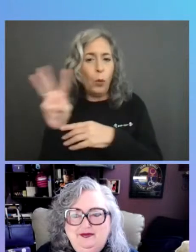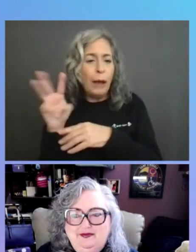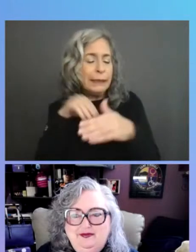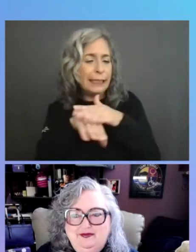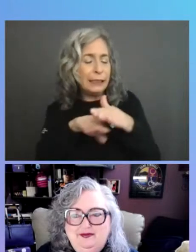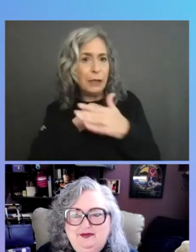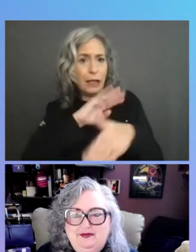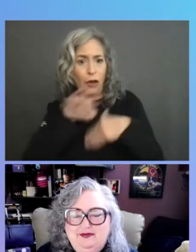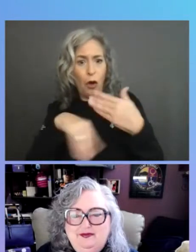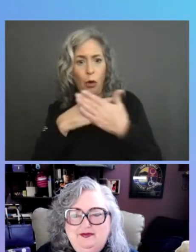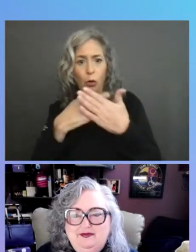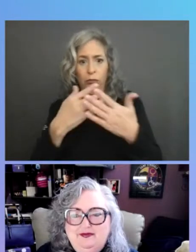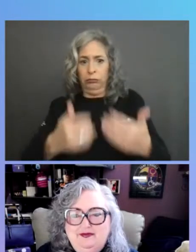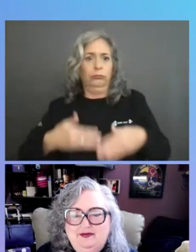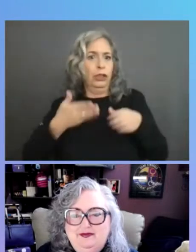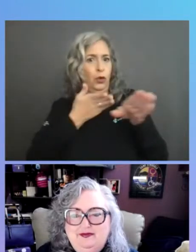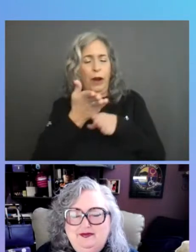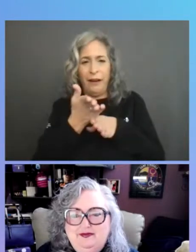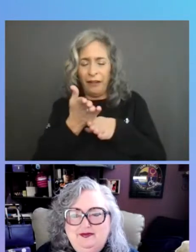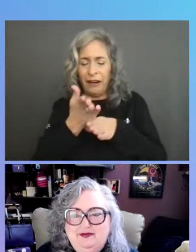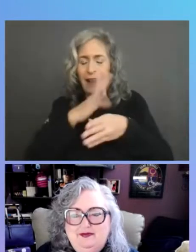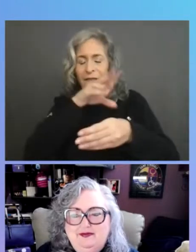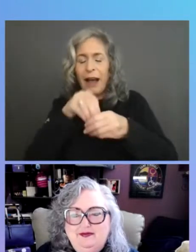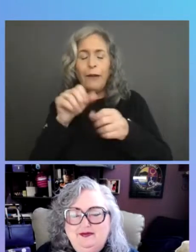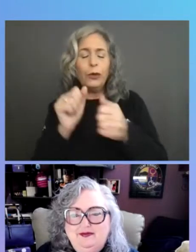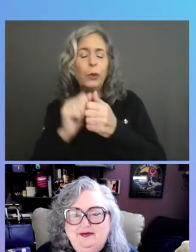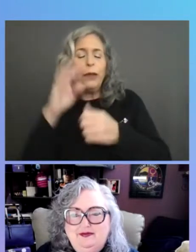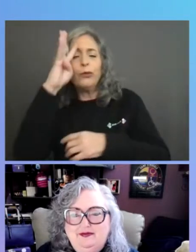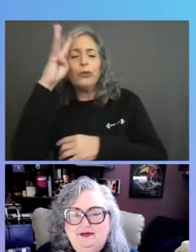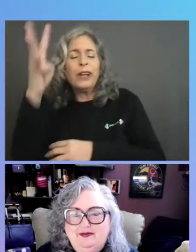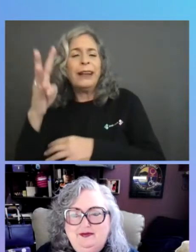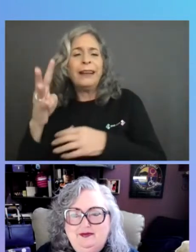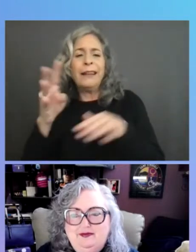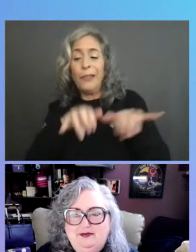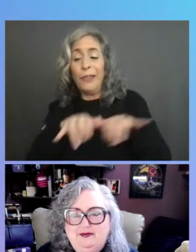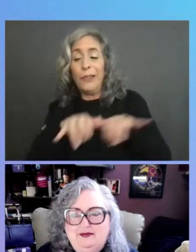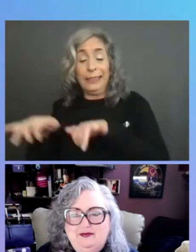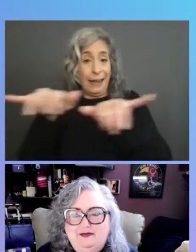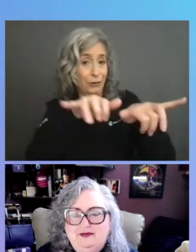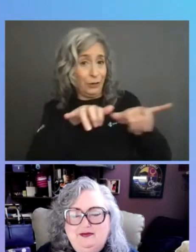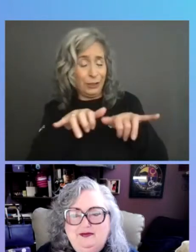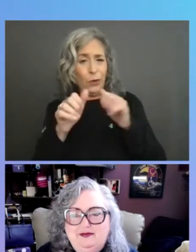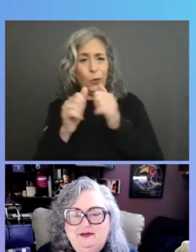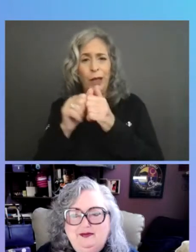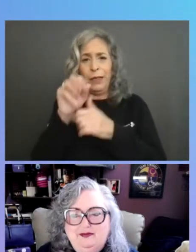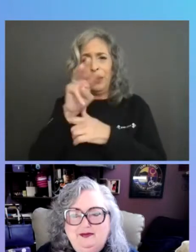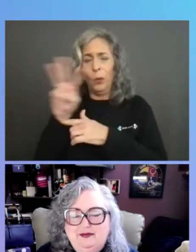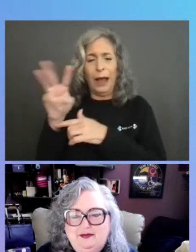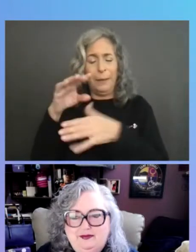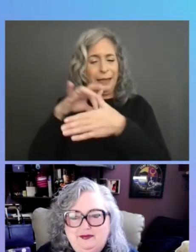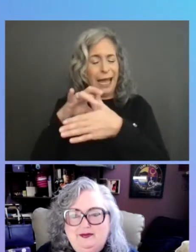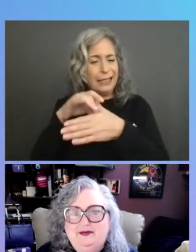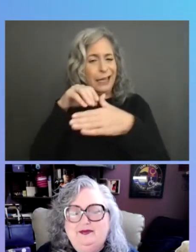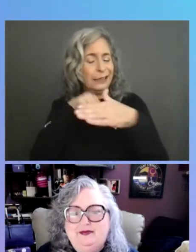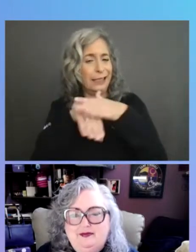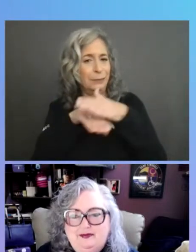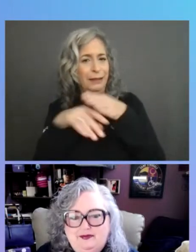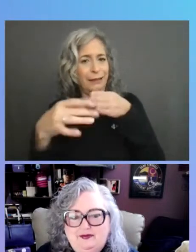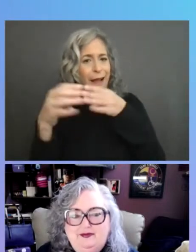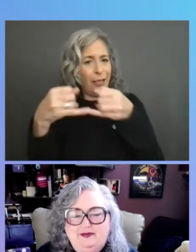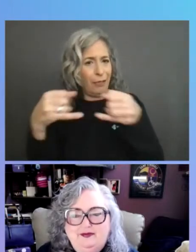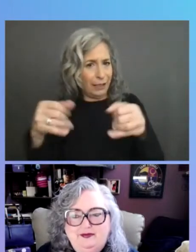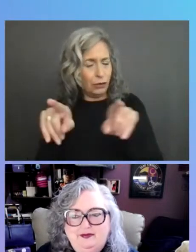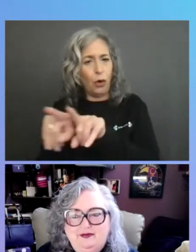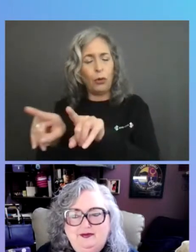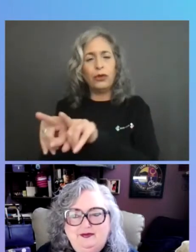whole time. Been involved a little bit with creating the standards around the web content accessibility guidelines, and I've